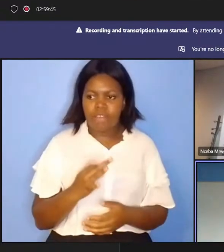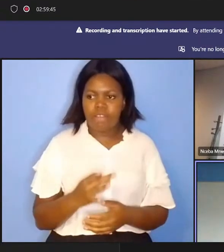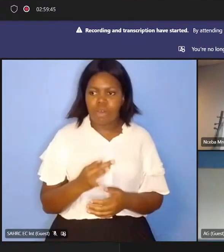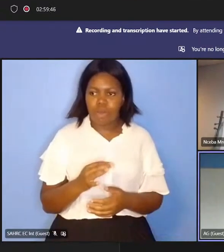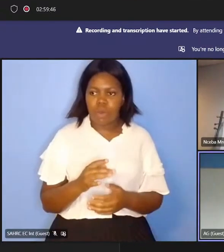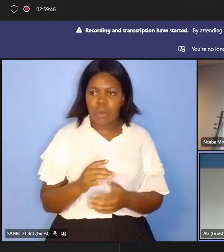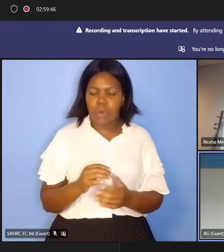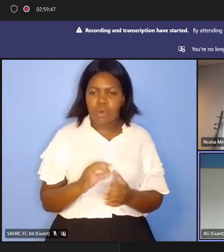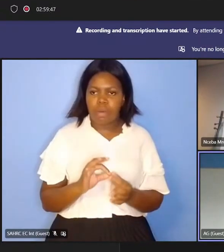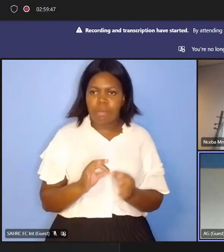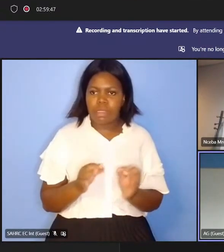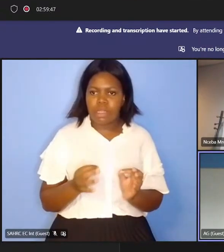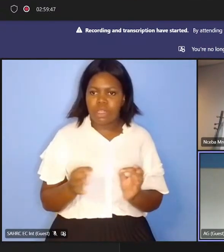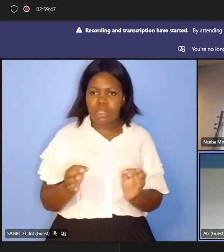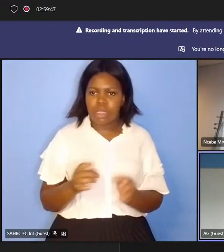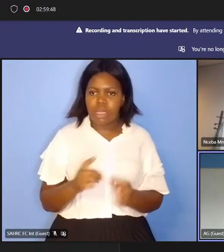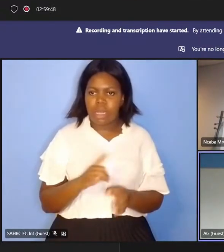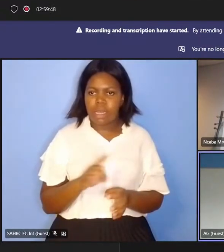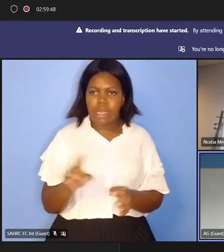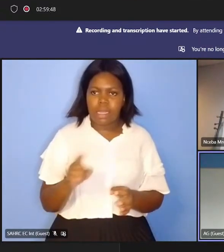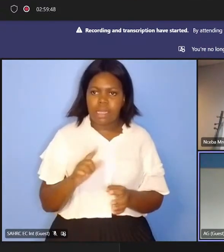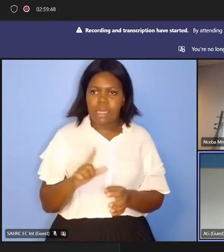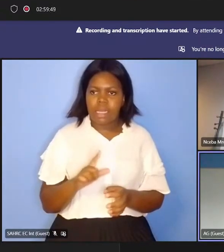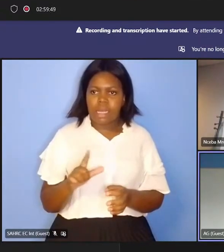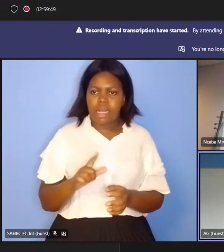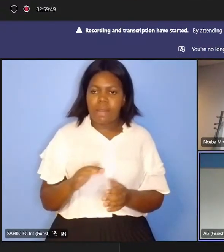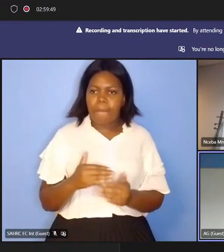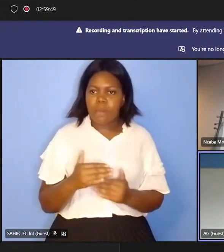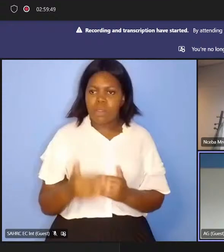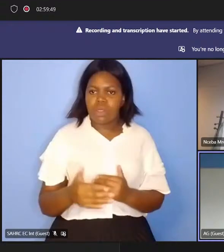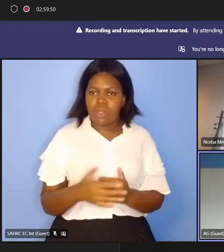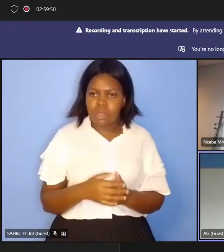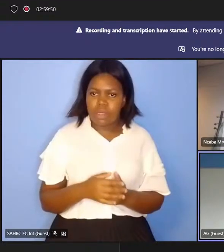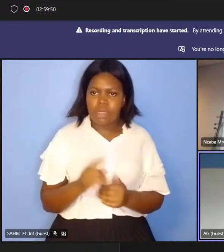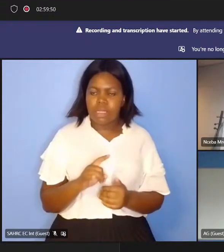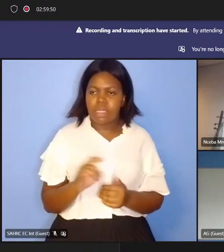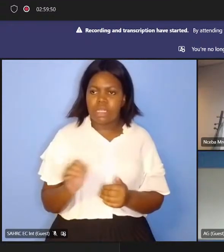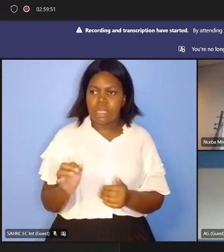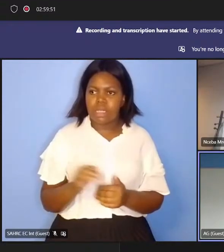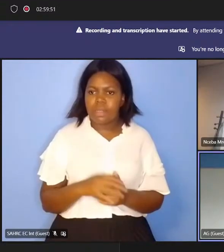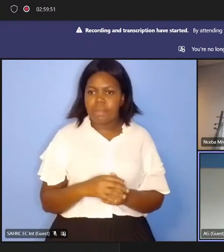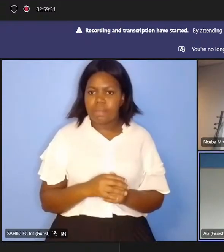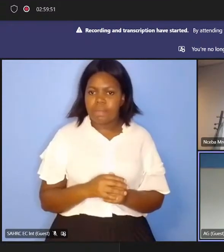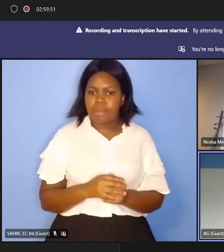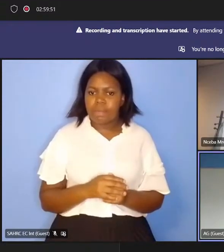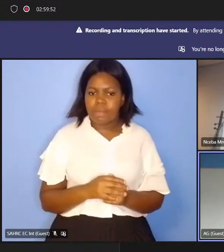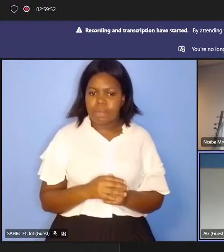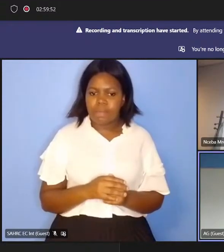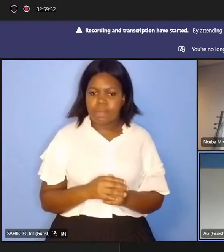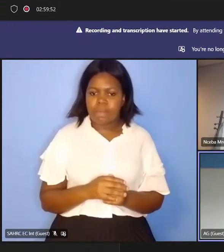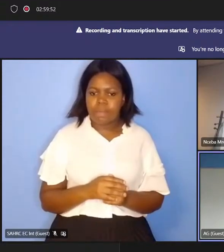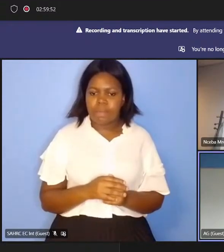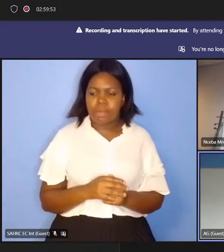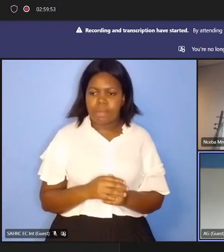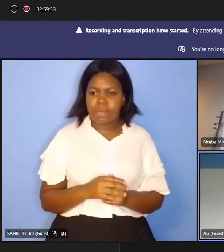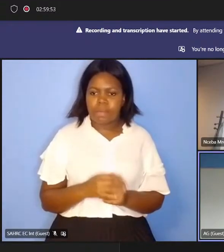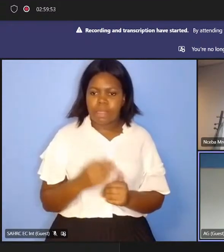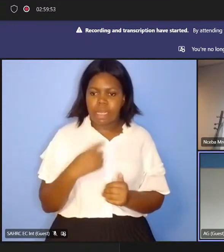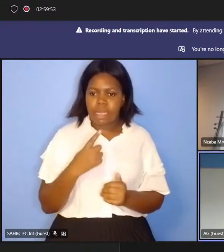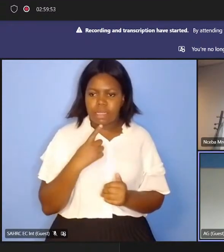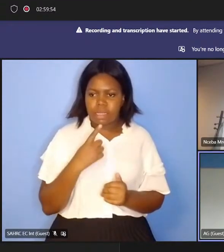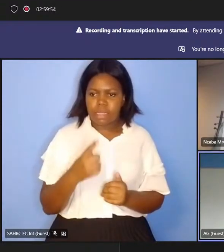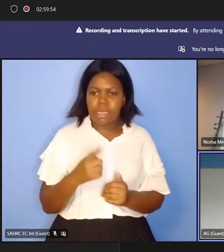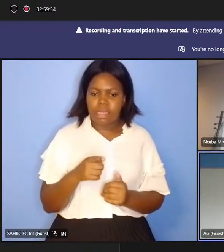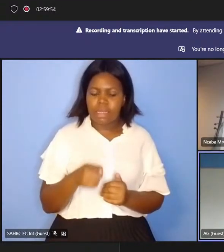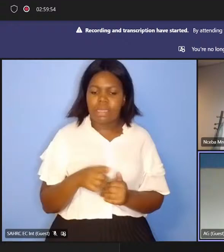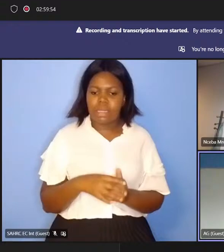clear outlining of the legal position also internationally. And then I said that,